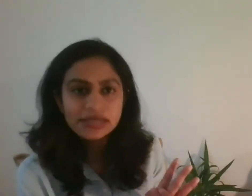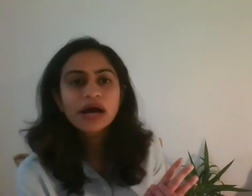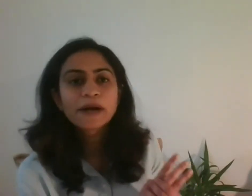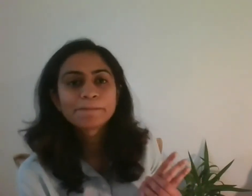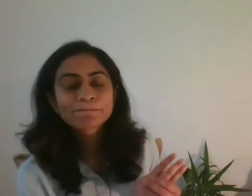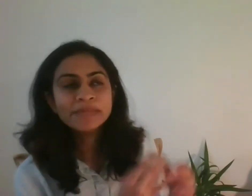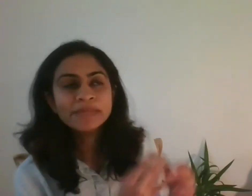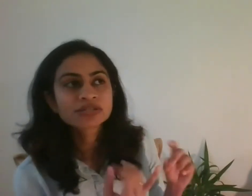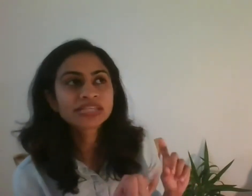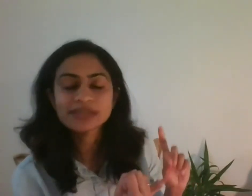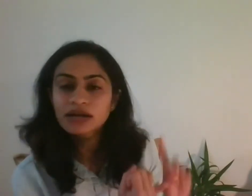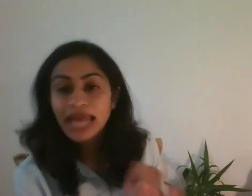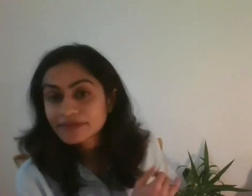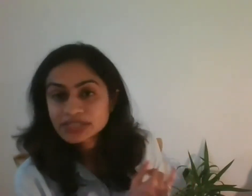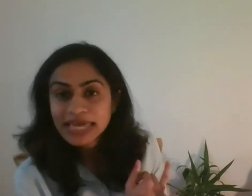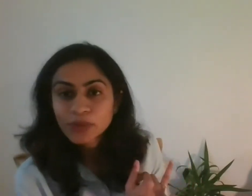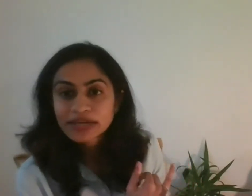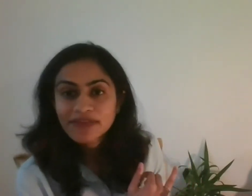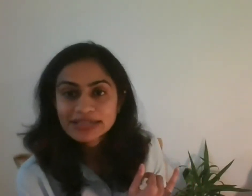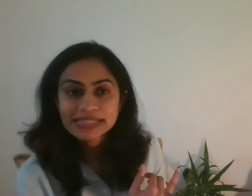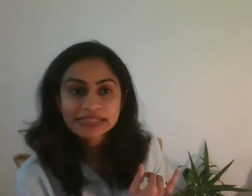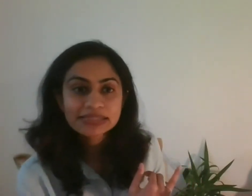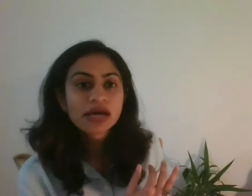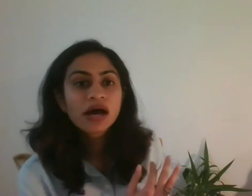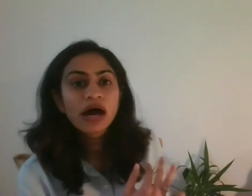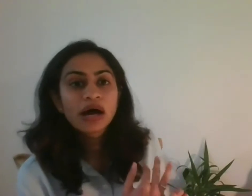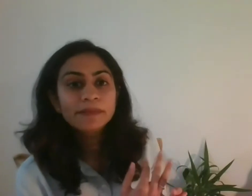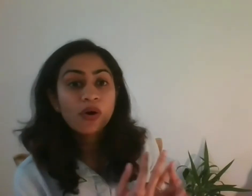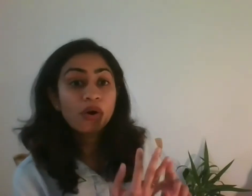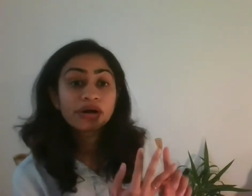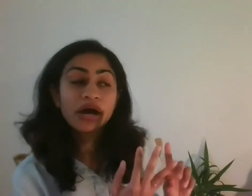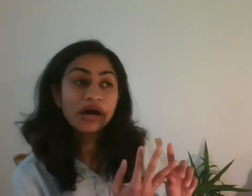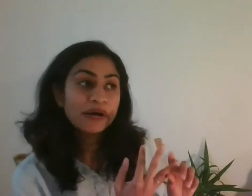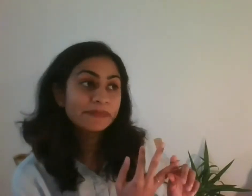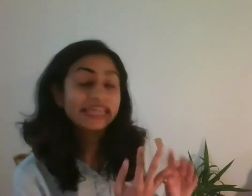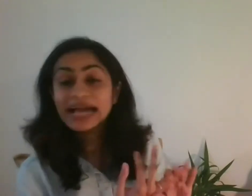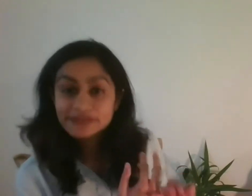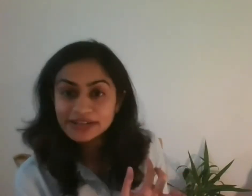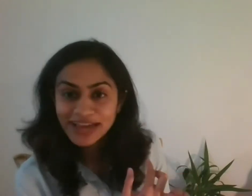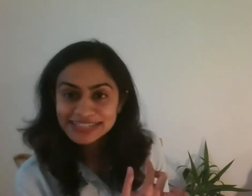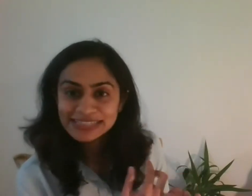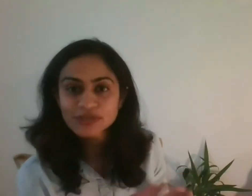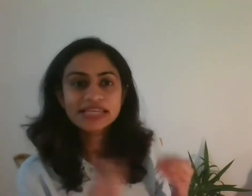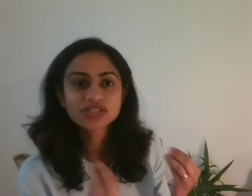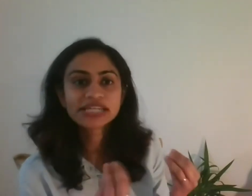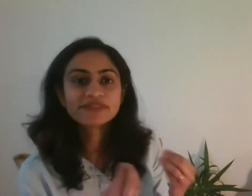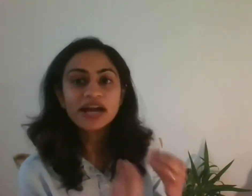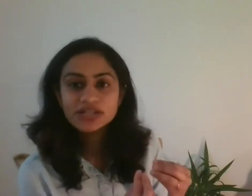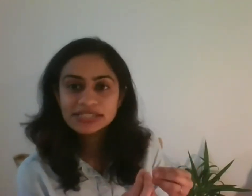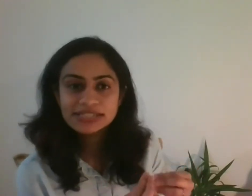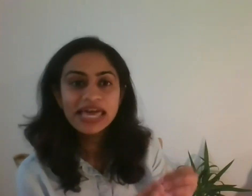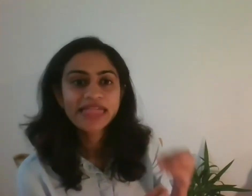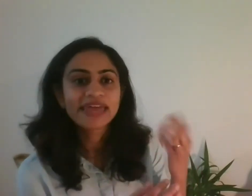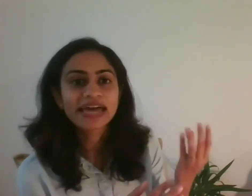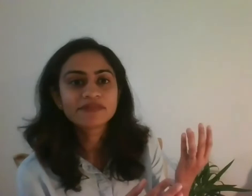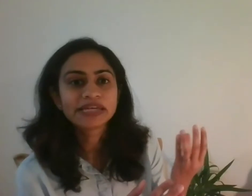categories. So these are live attenuated vaccines, or inactivated vaccines, so essentially